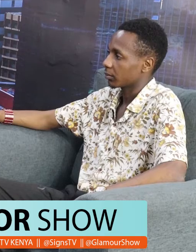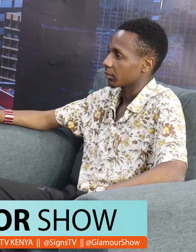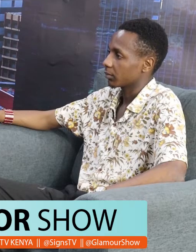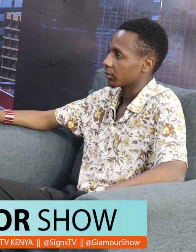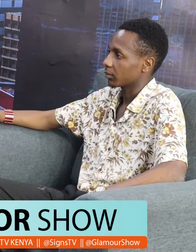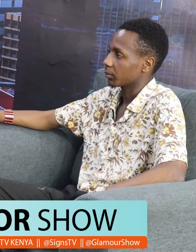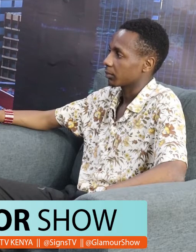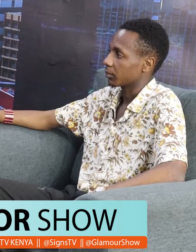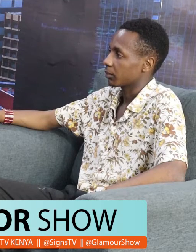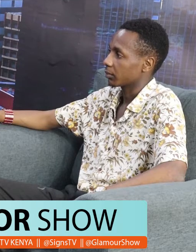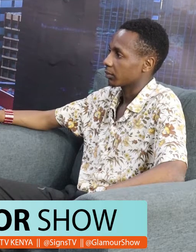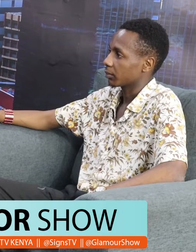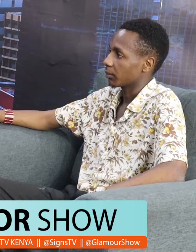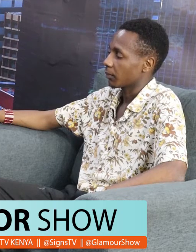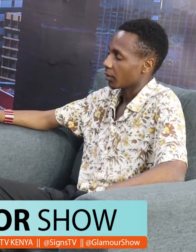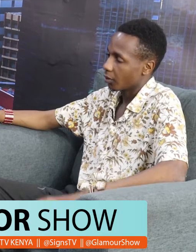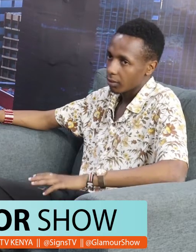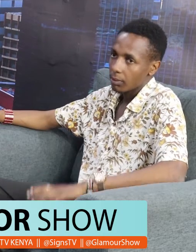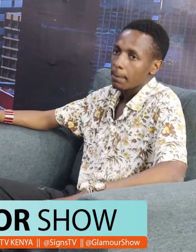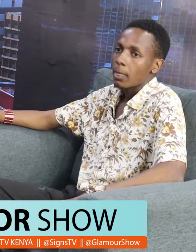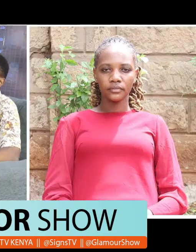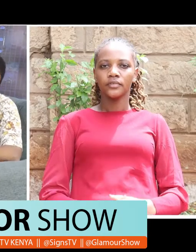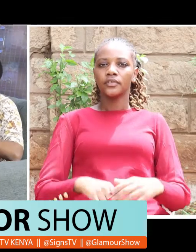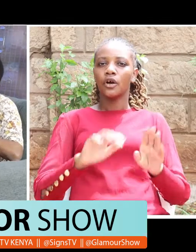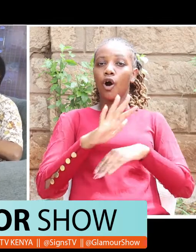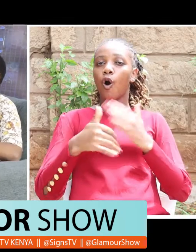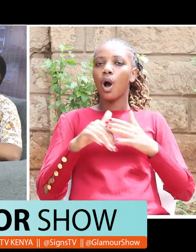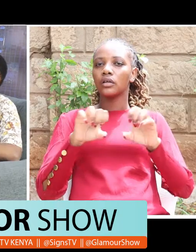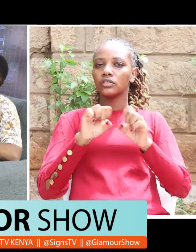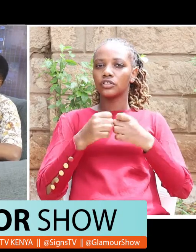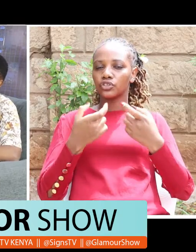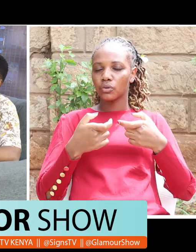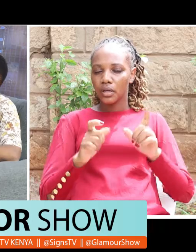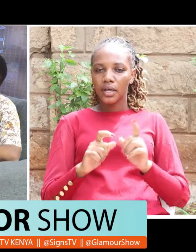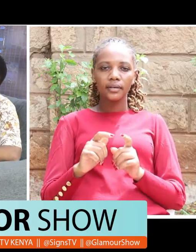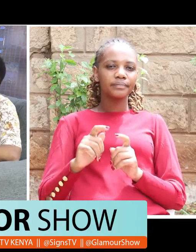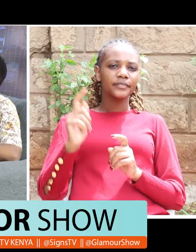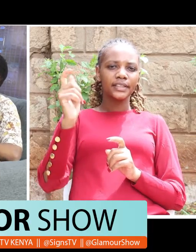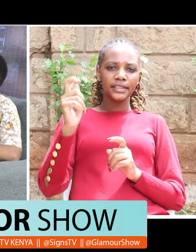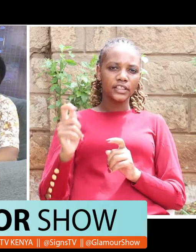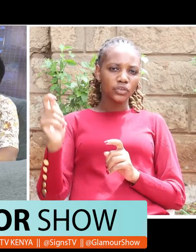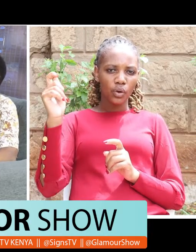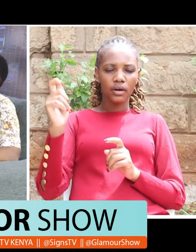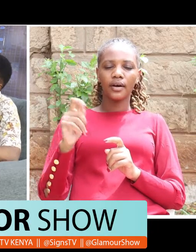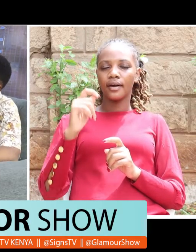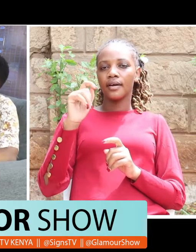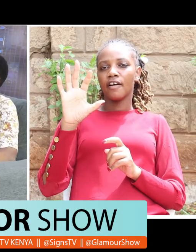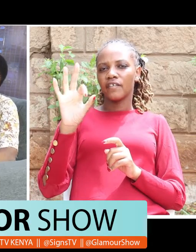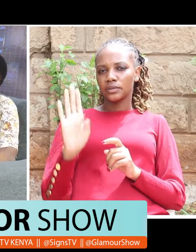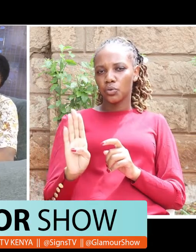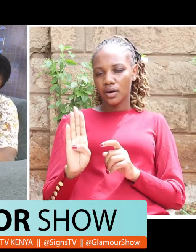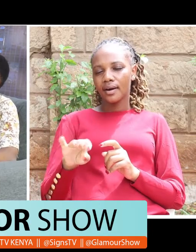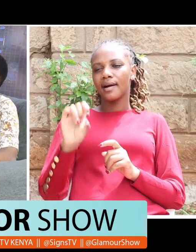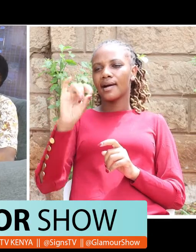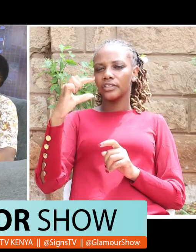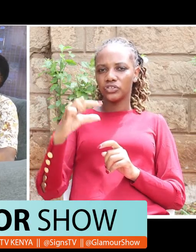Is it both in Facebook, IG, or where exactly can we find it? All social handles: TikTok, Facebook, IG, YouTube,